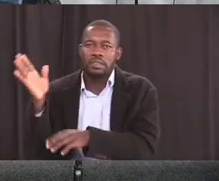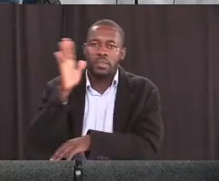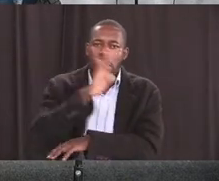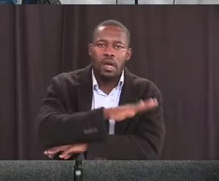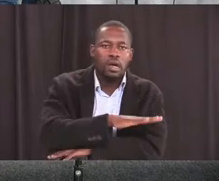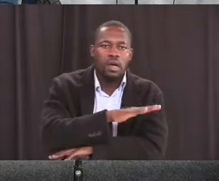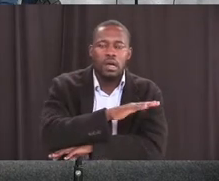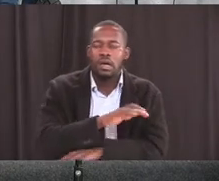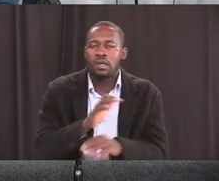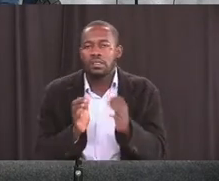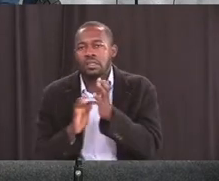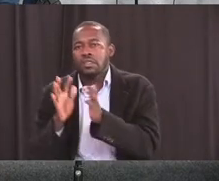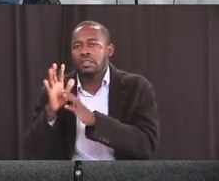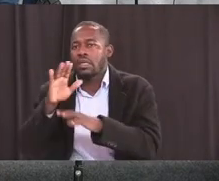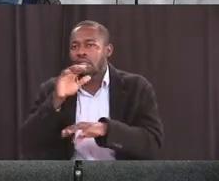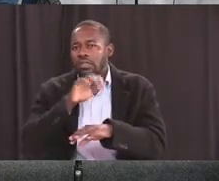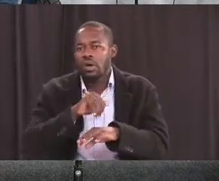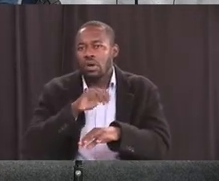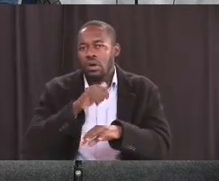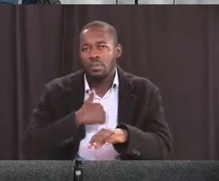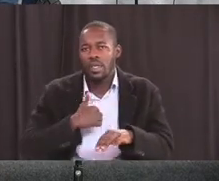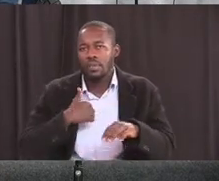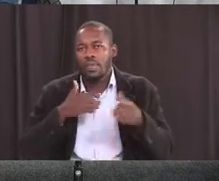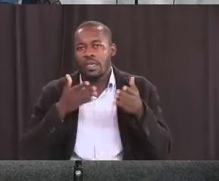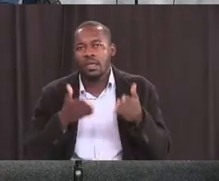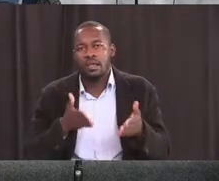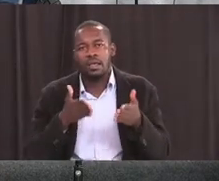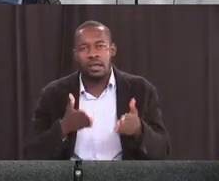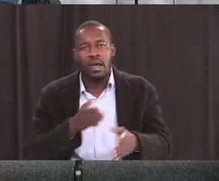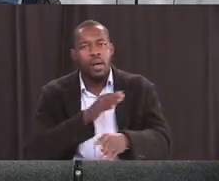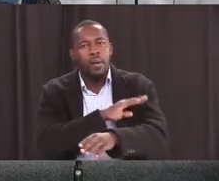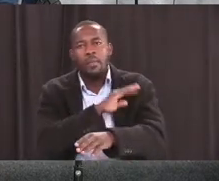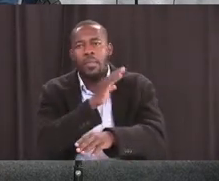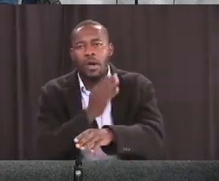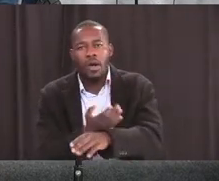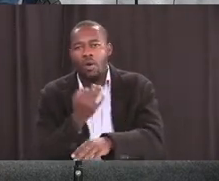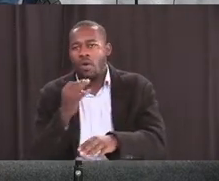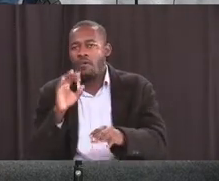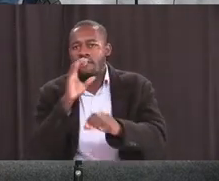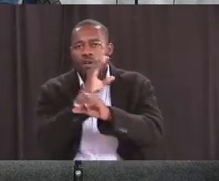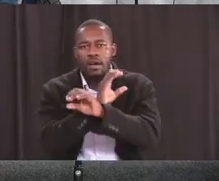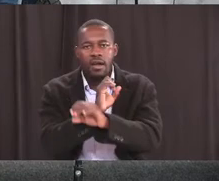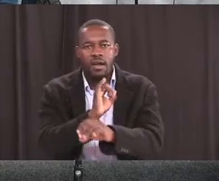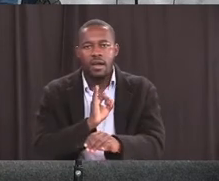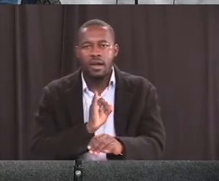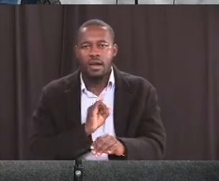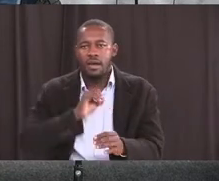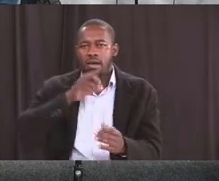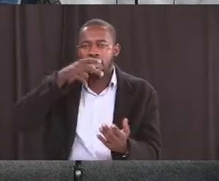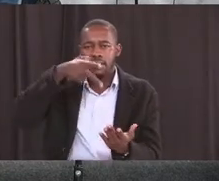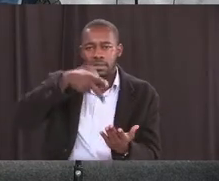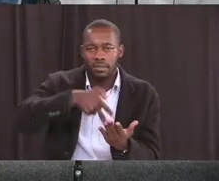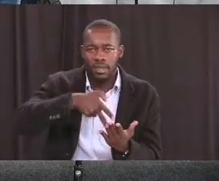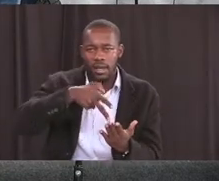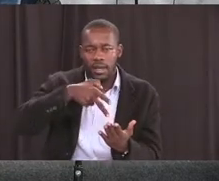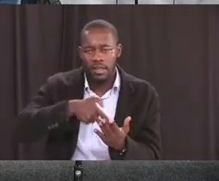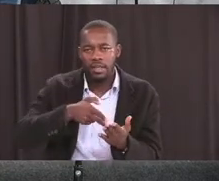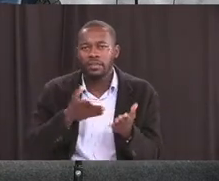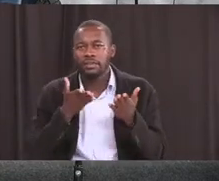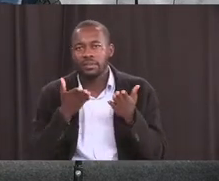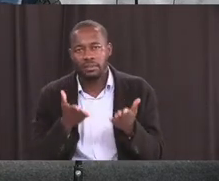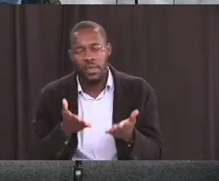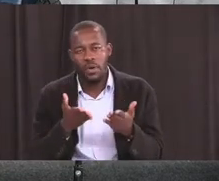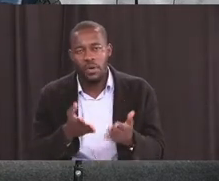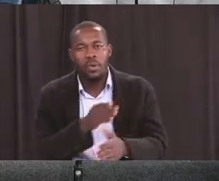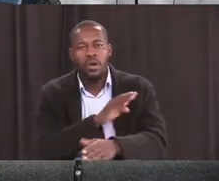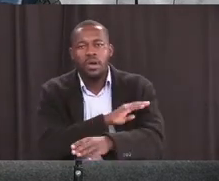me home. Here in the power of Christ I'll stand. Here in